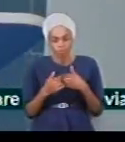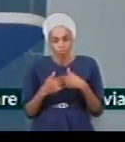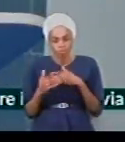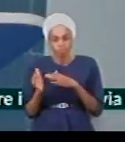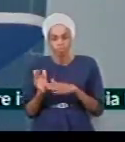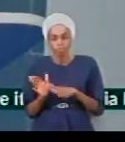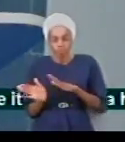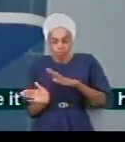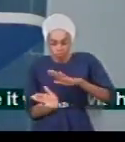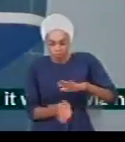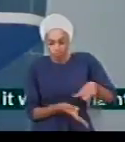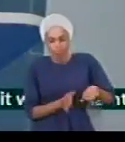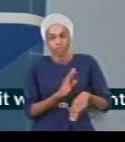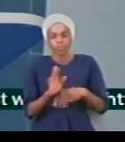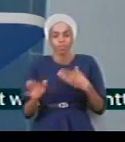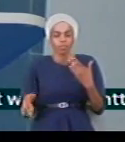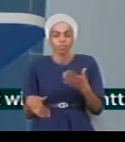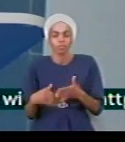has done something for you.